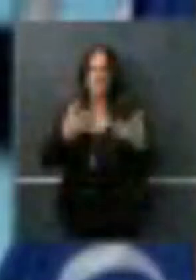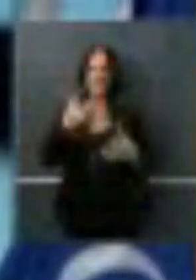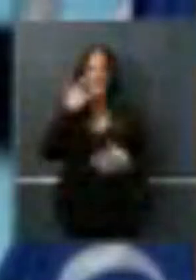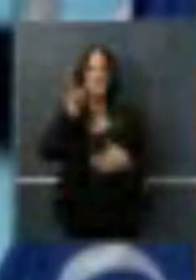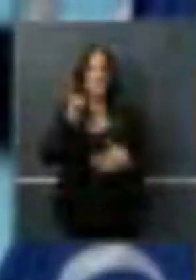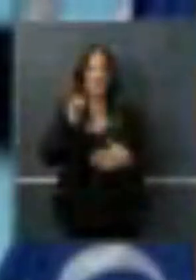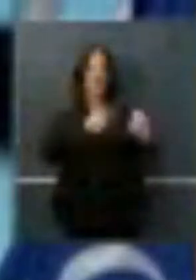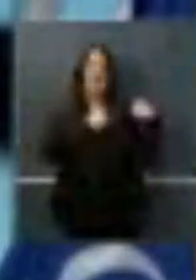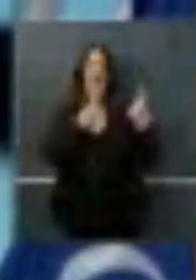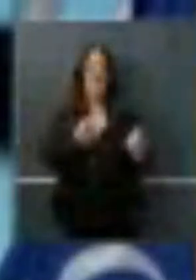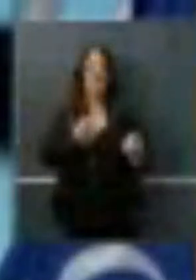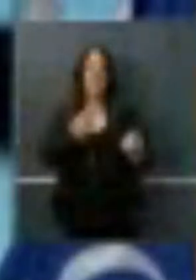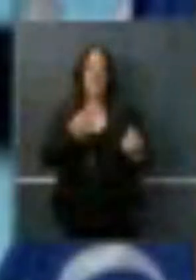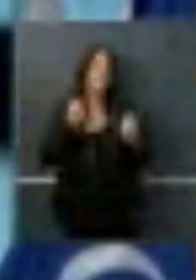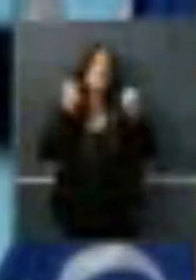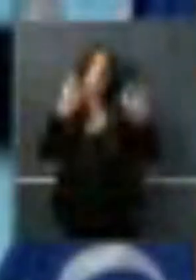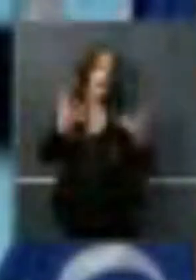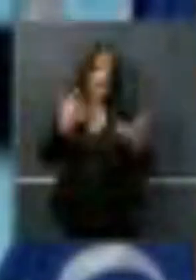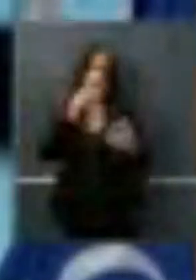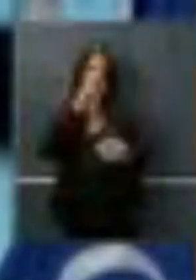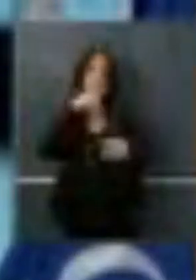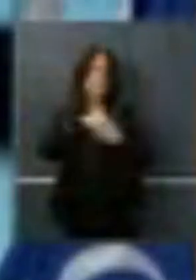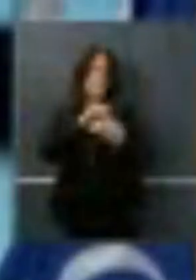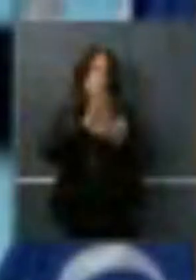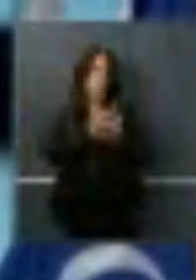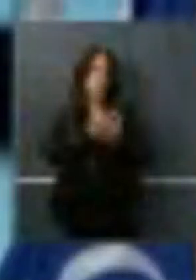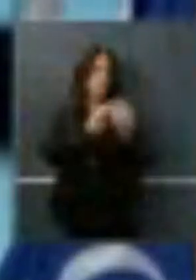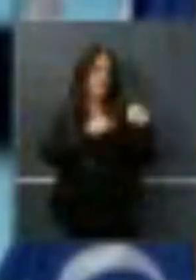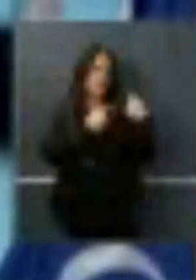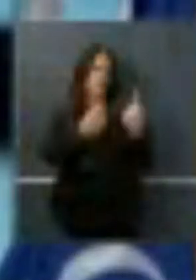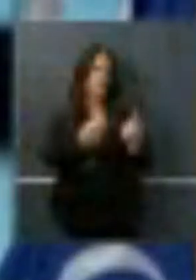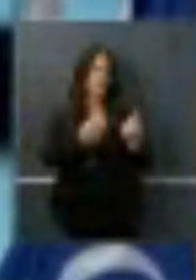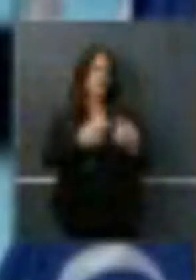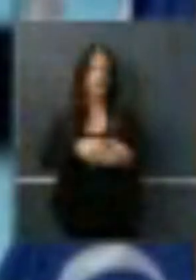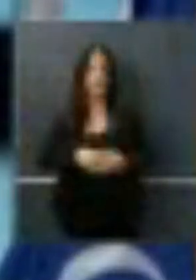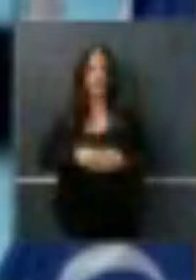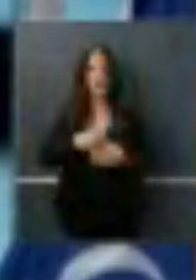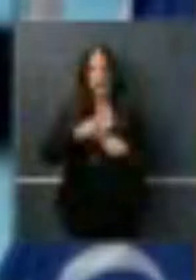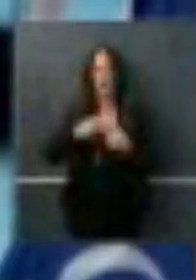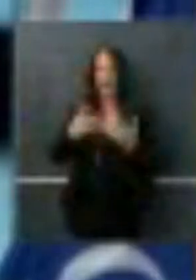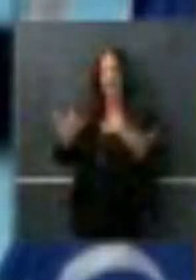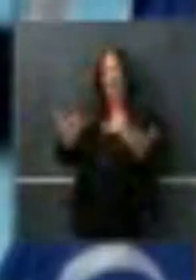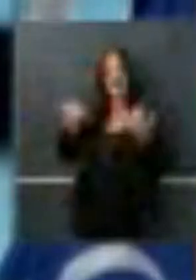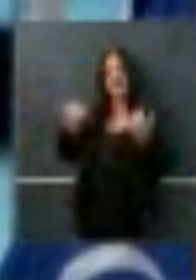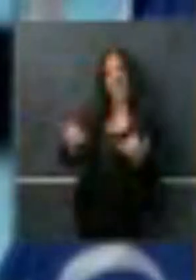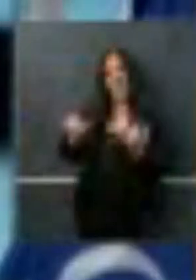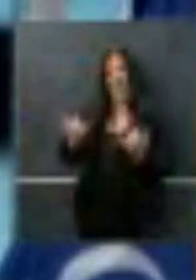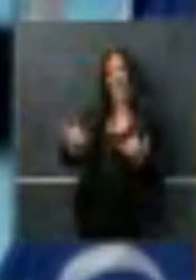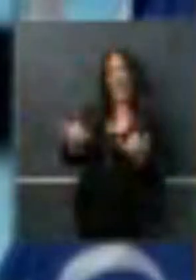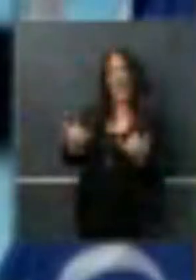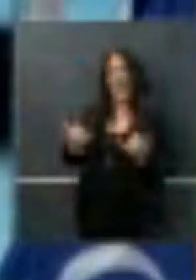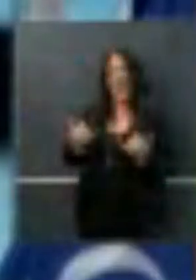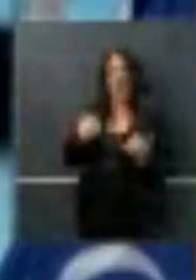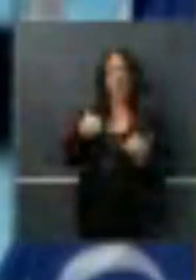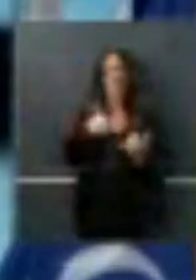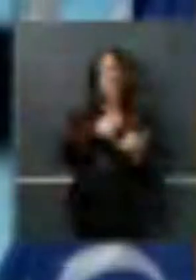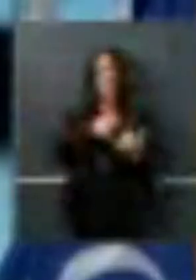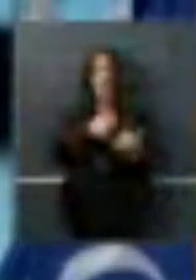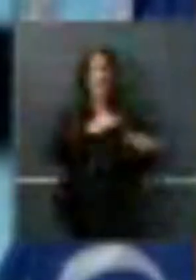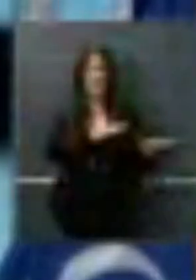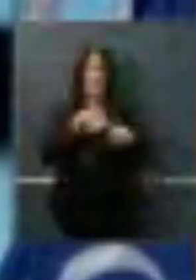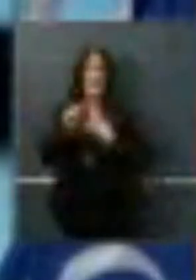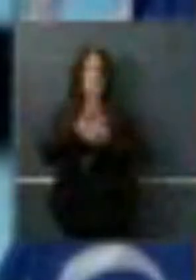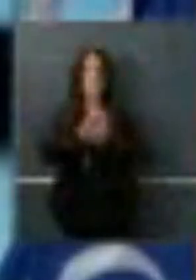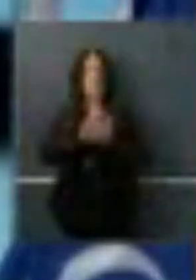us of what education in the era of social distancing actually looks like, and how do you pay for that?